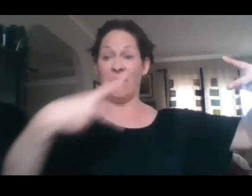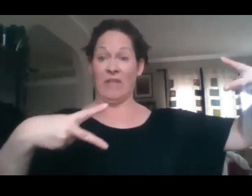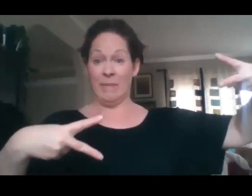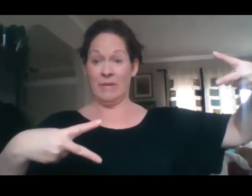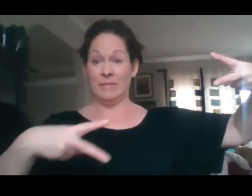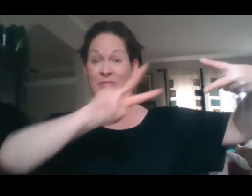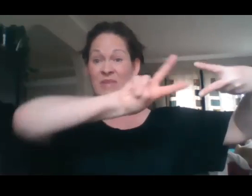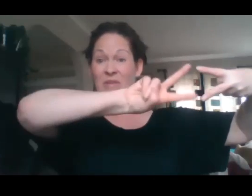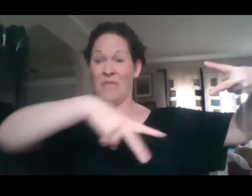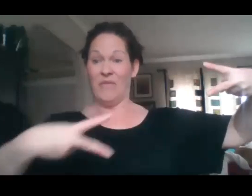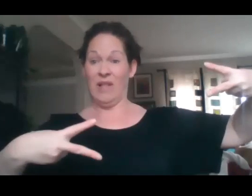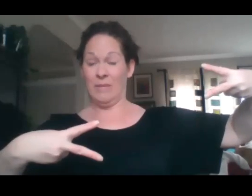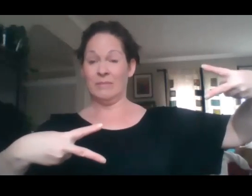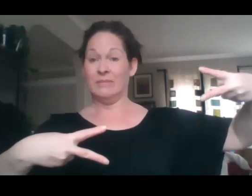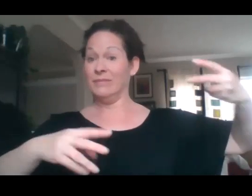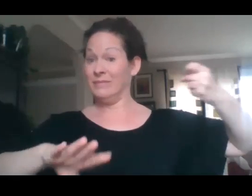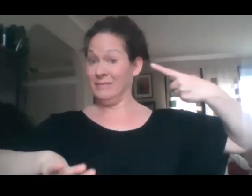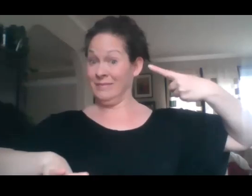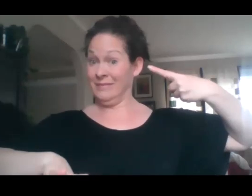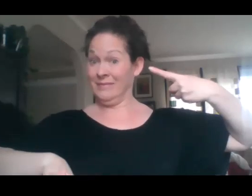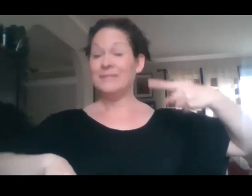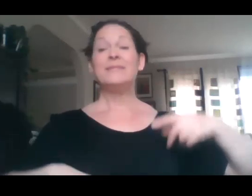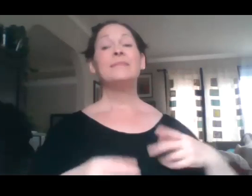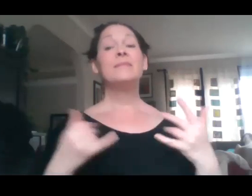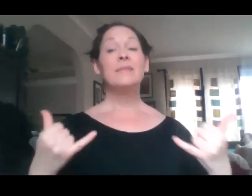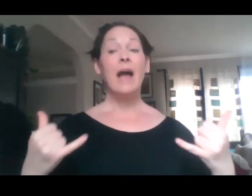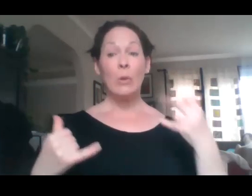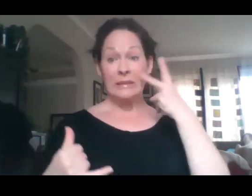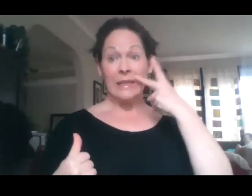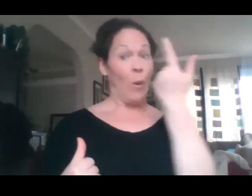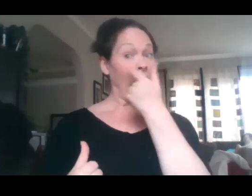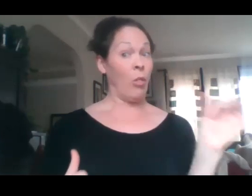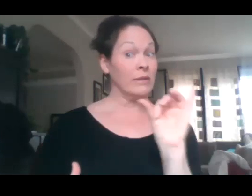well, let's do this and see what this looks like, and we'll also graph it.